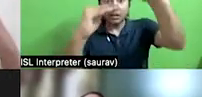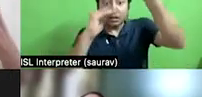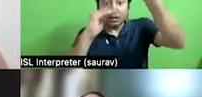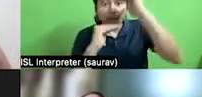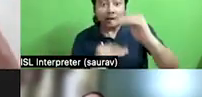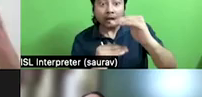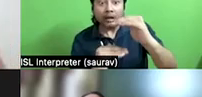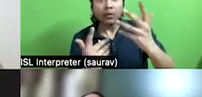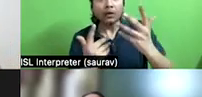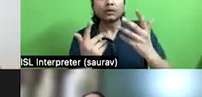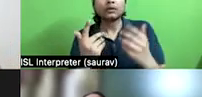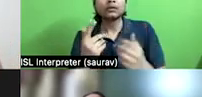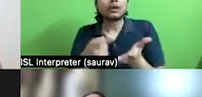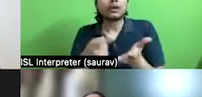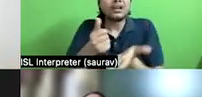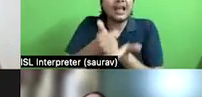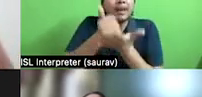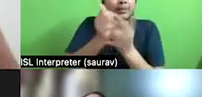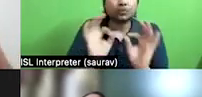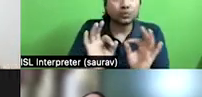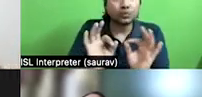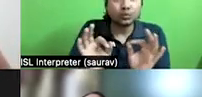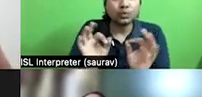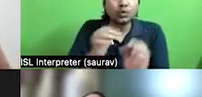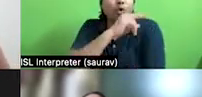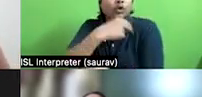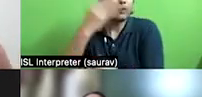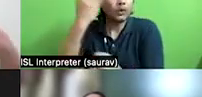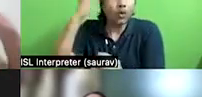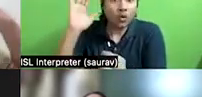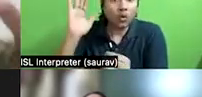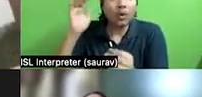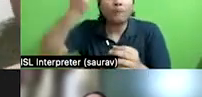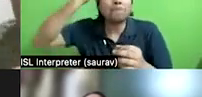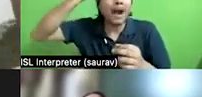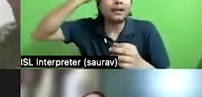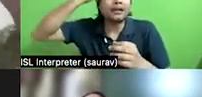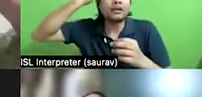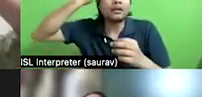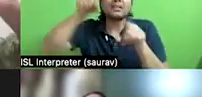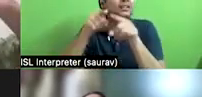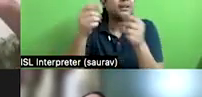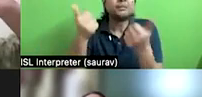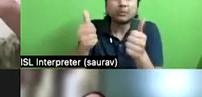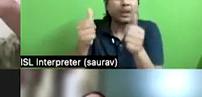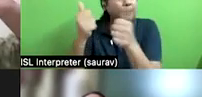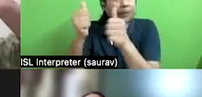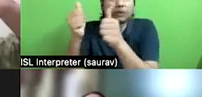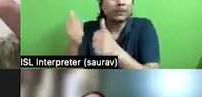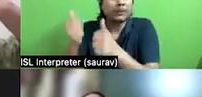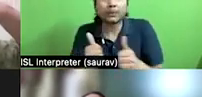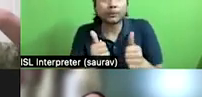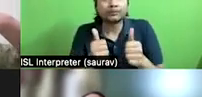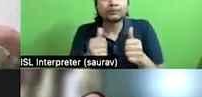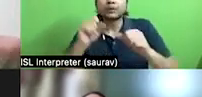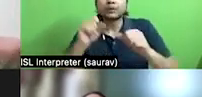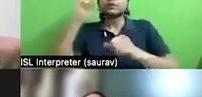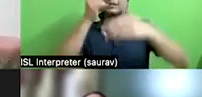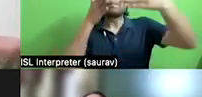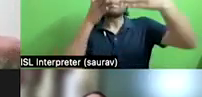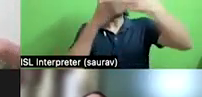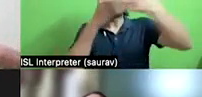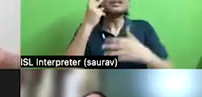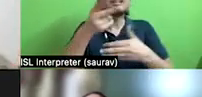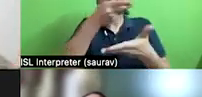want our blind, dyslexic, and others to kind of see the visual that way, right? Barrier on top, structure below the surface of the water,